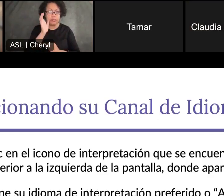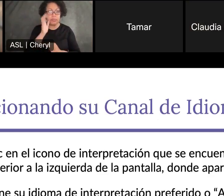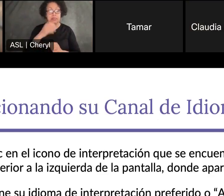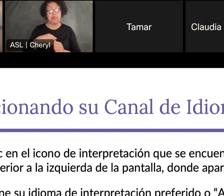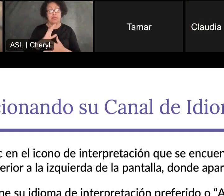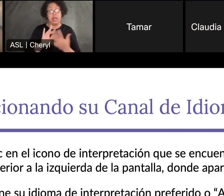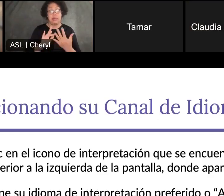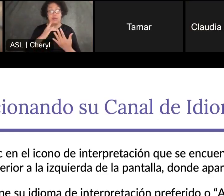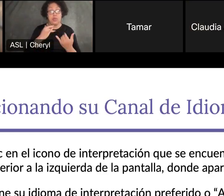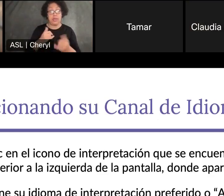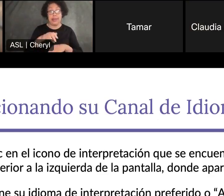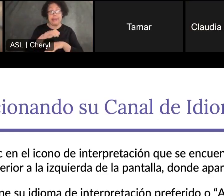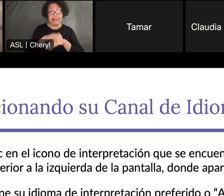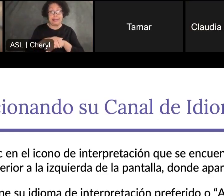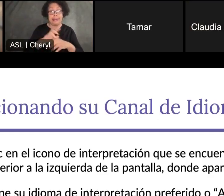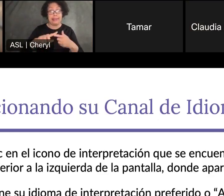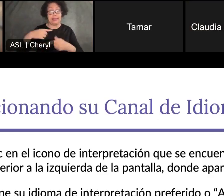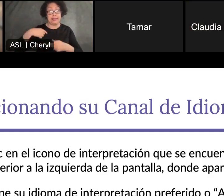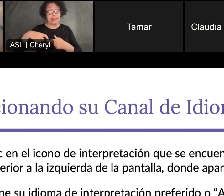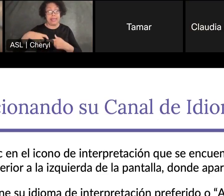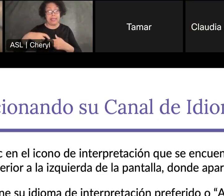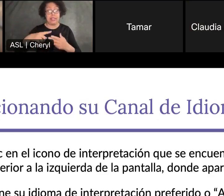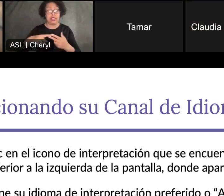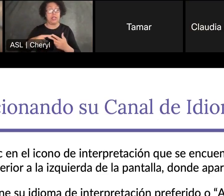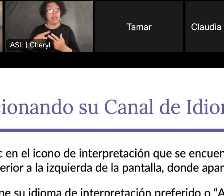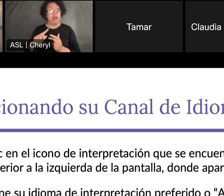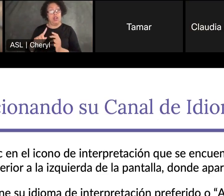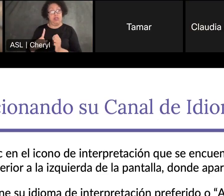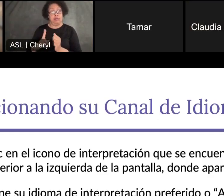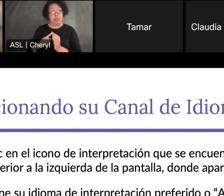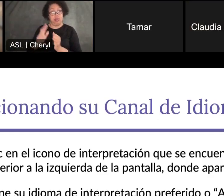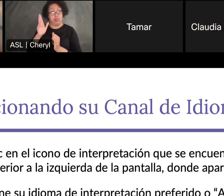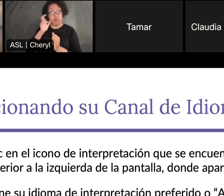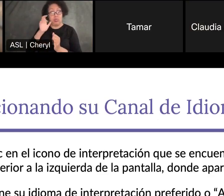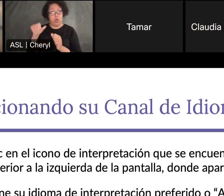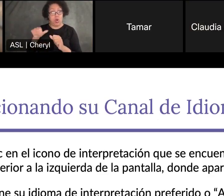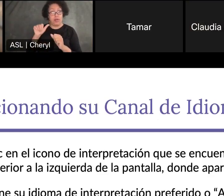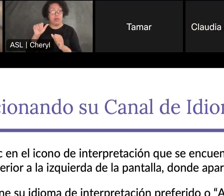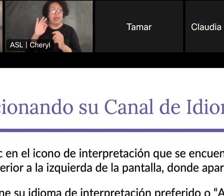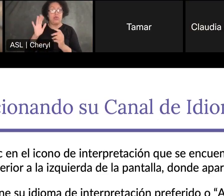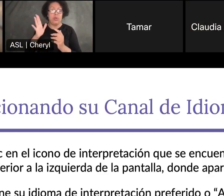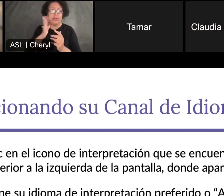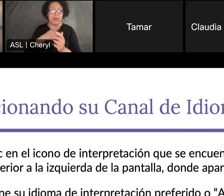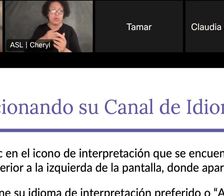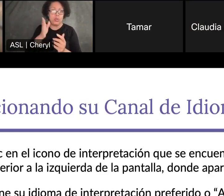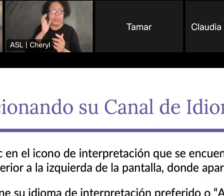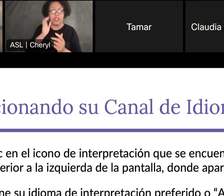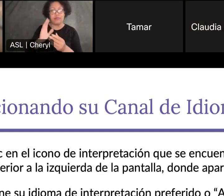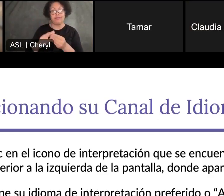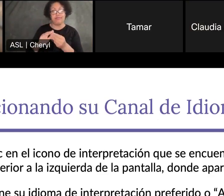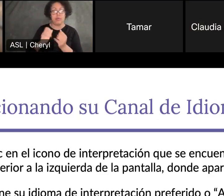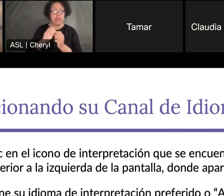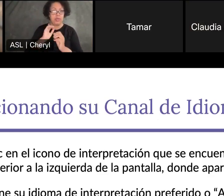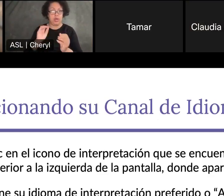are English, Spanish, or original audio if you would like to hear the audio without interpretation. For